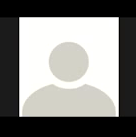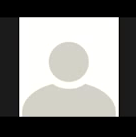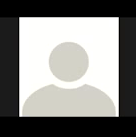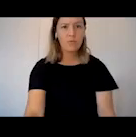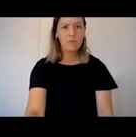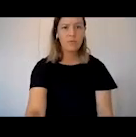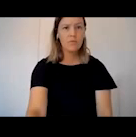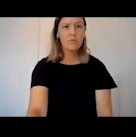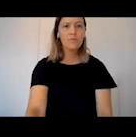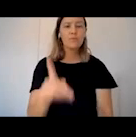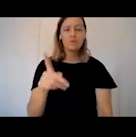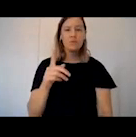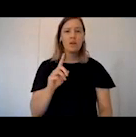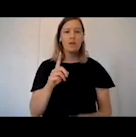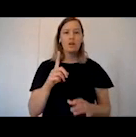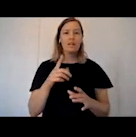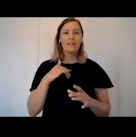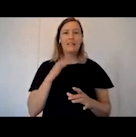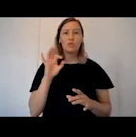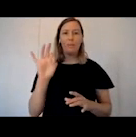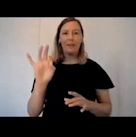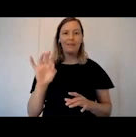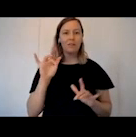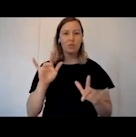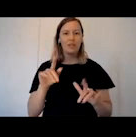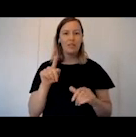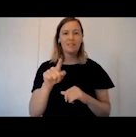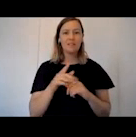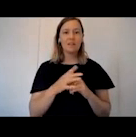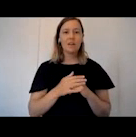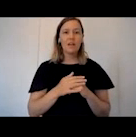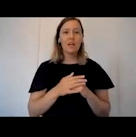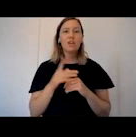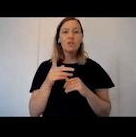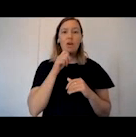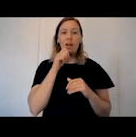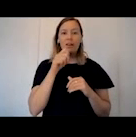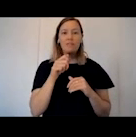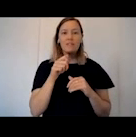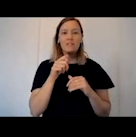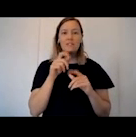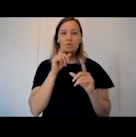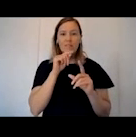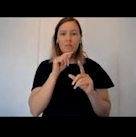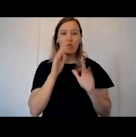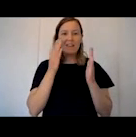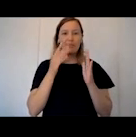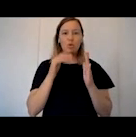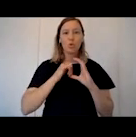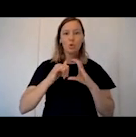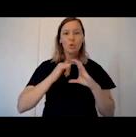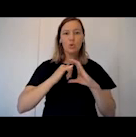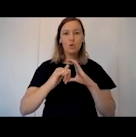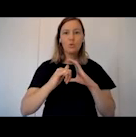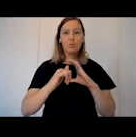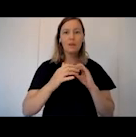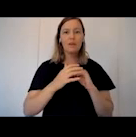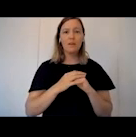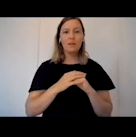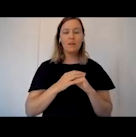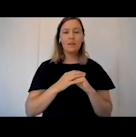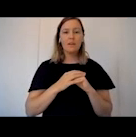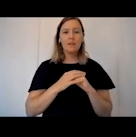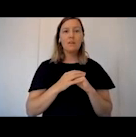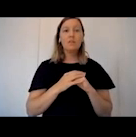get attention is when they're on social media, whether it's Twitter or Facebook or YouTube. So when one of my